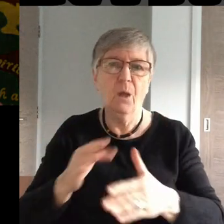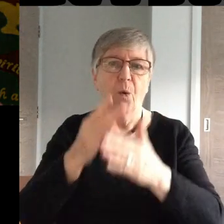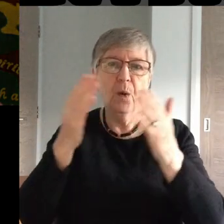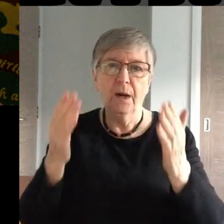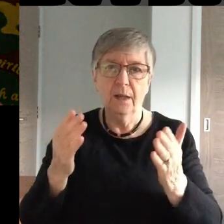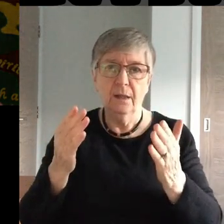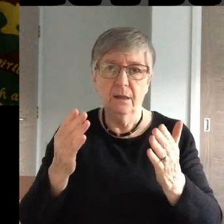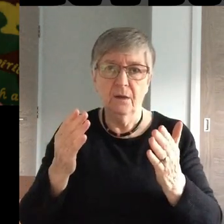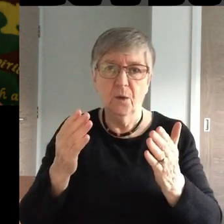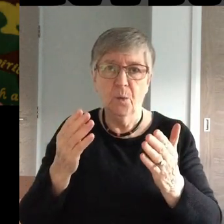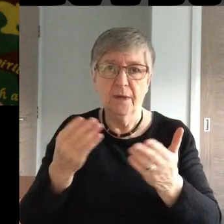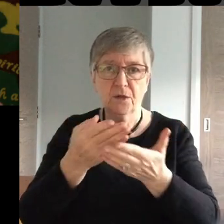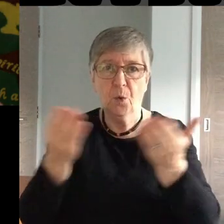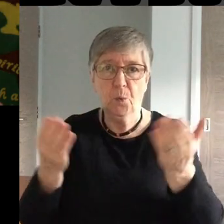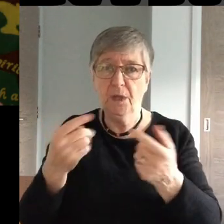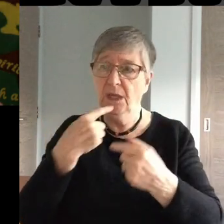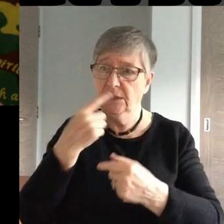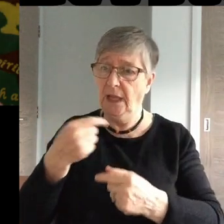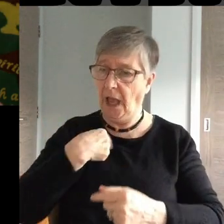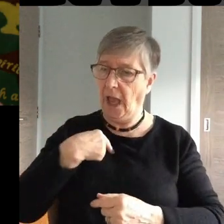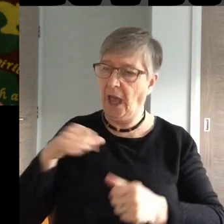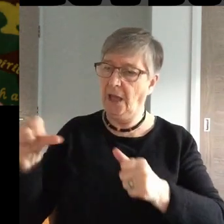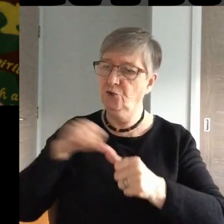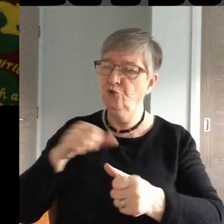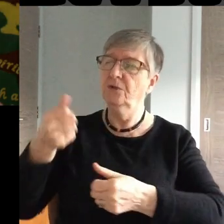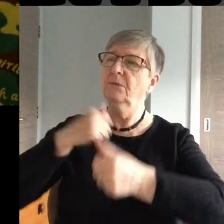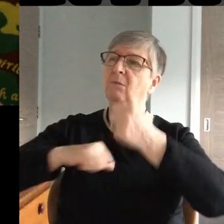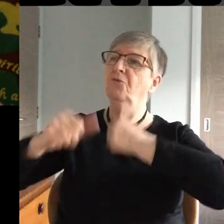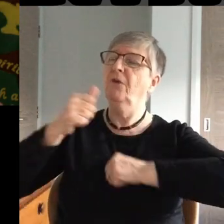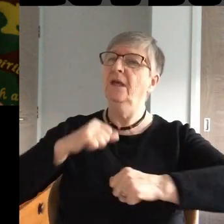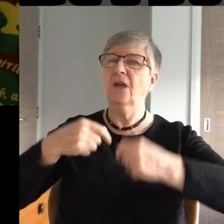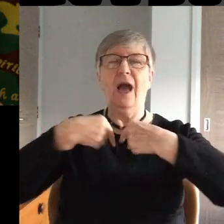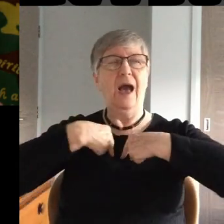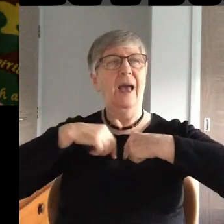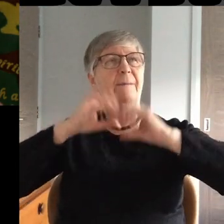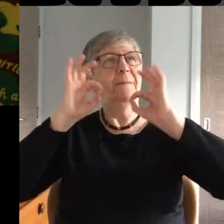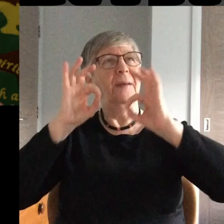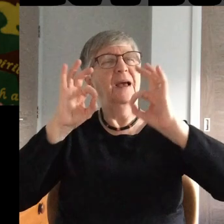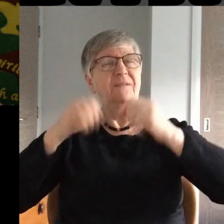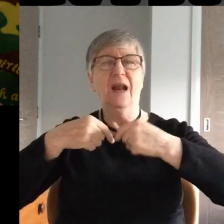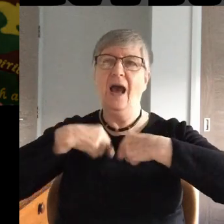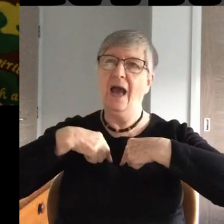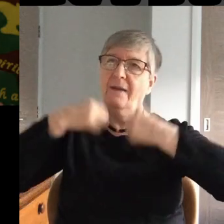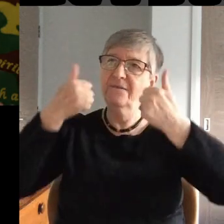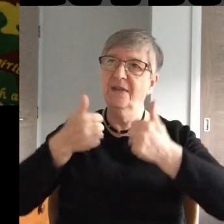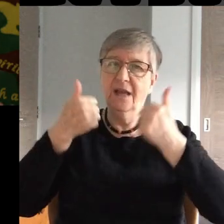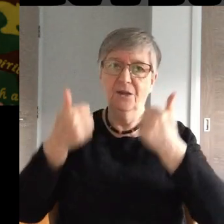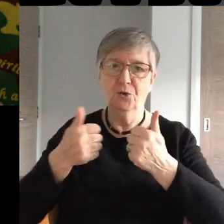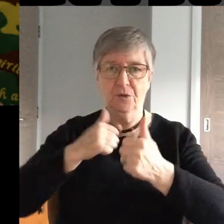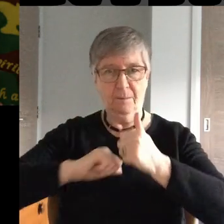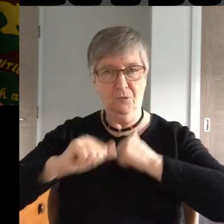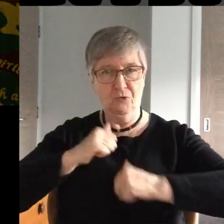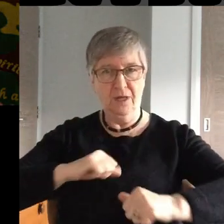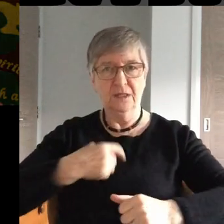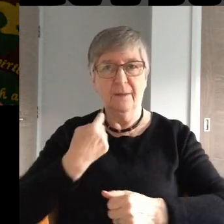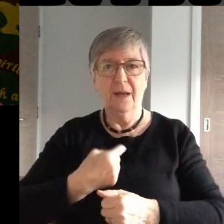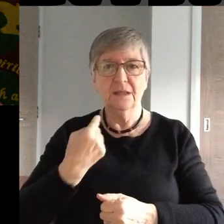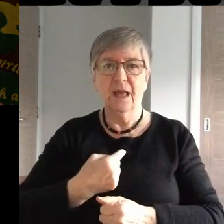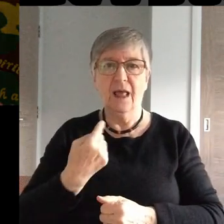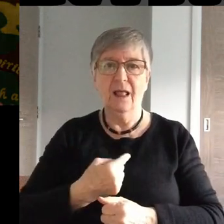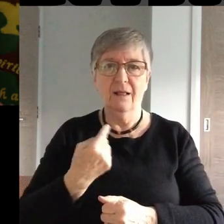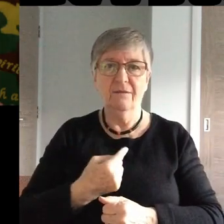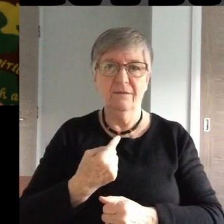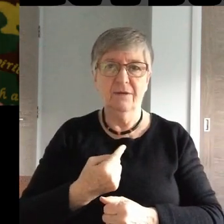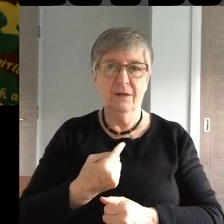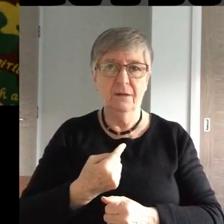It's that way in which we attribute praise to ourselves when it's not due. Giving ourselves praise or